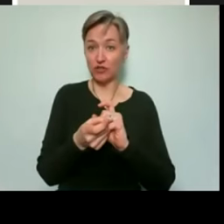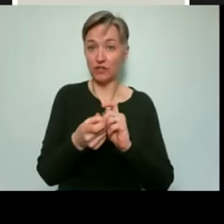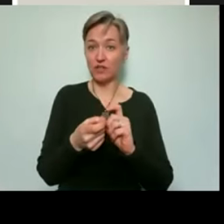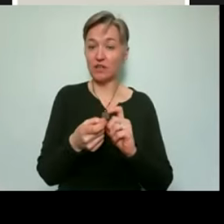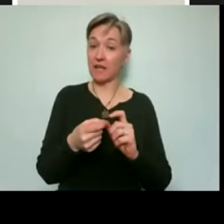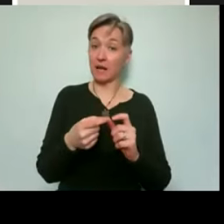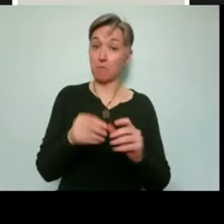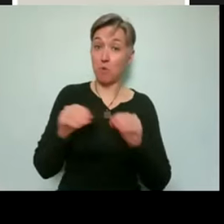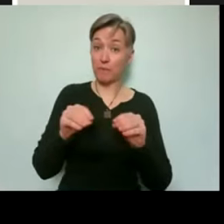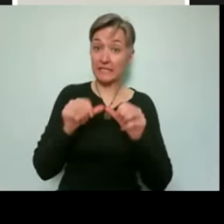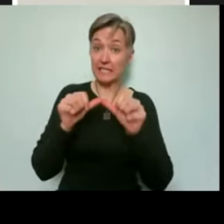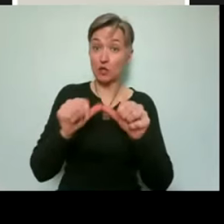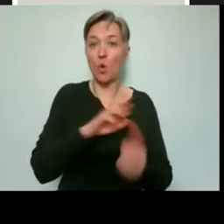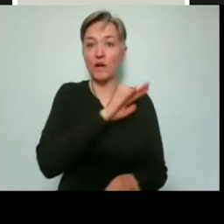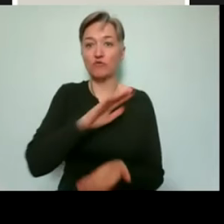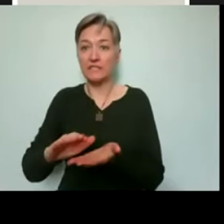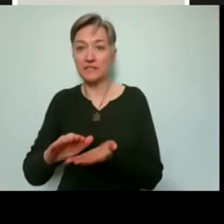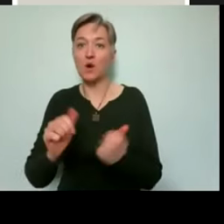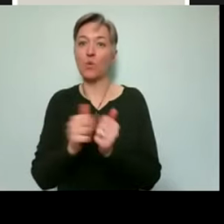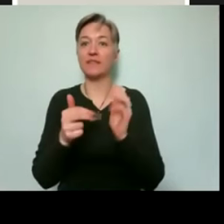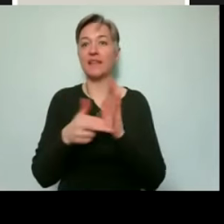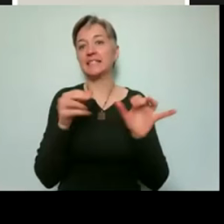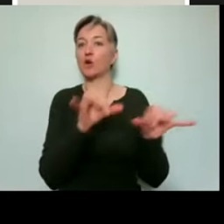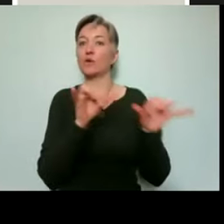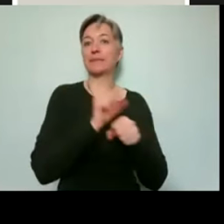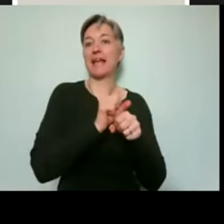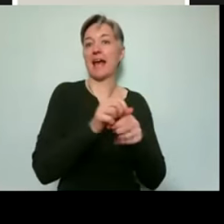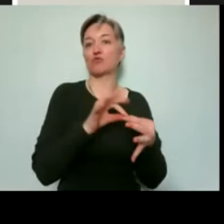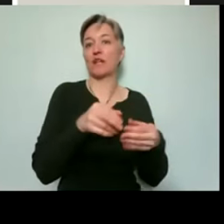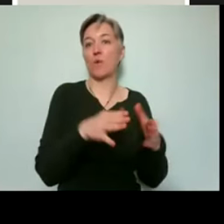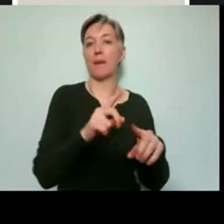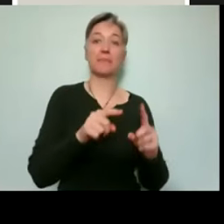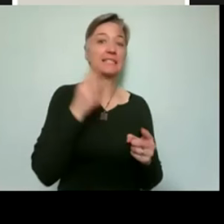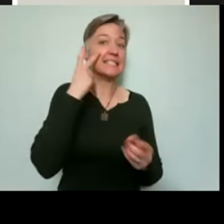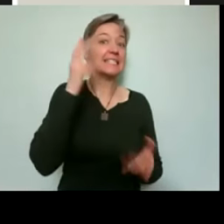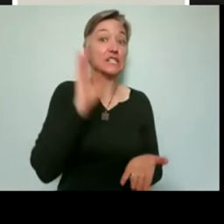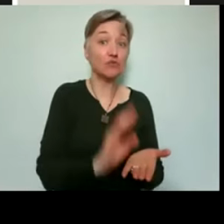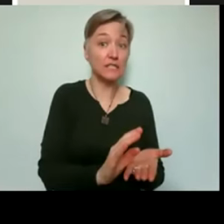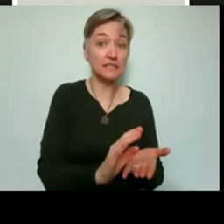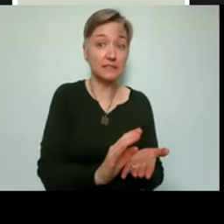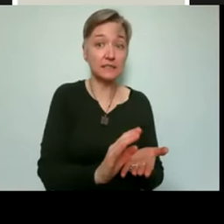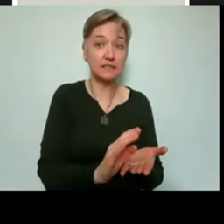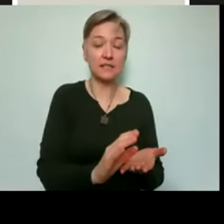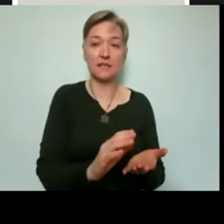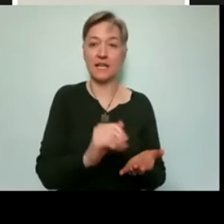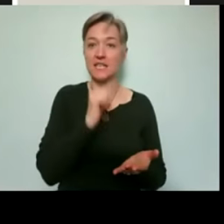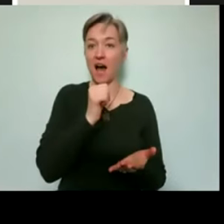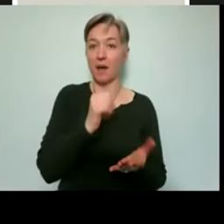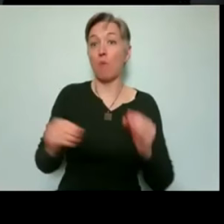or decrease in a stereotype task-related way, but a decrease rather than a generation of